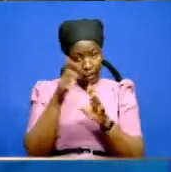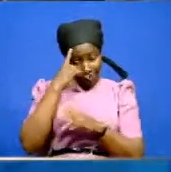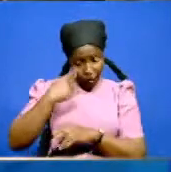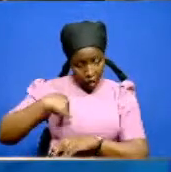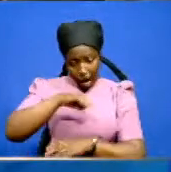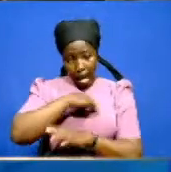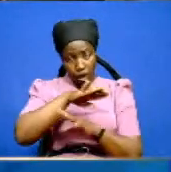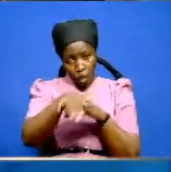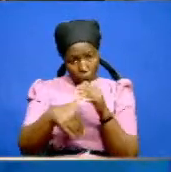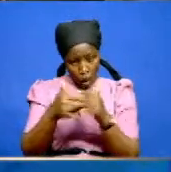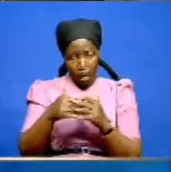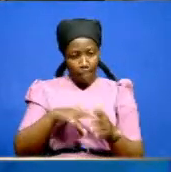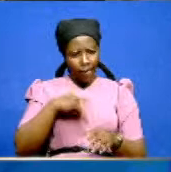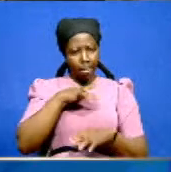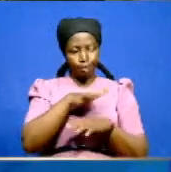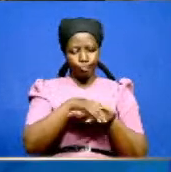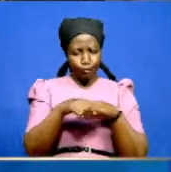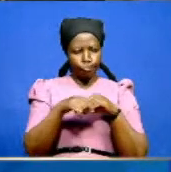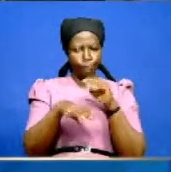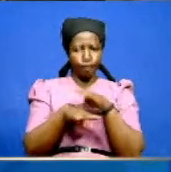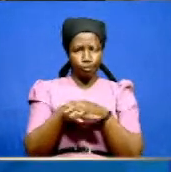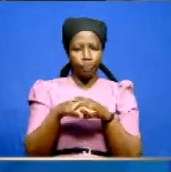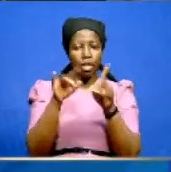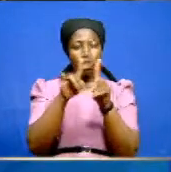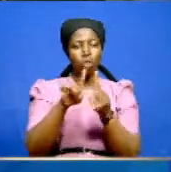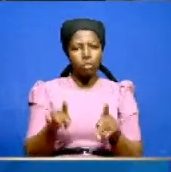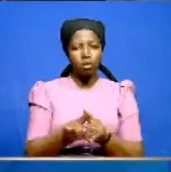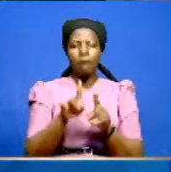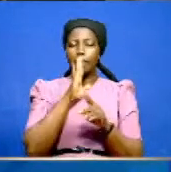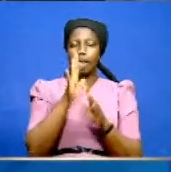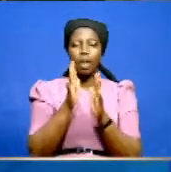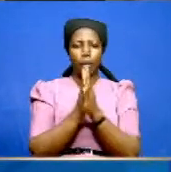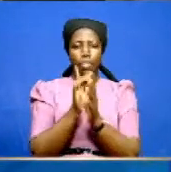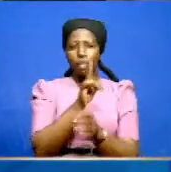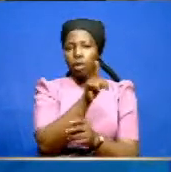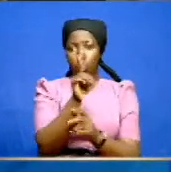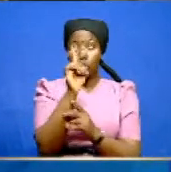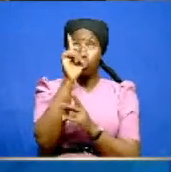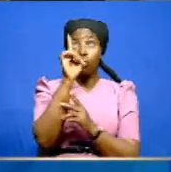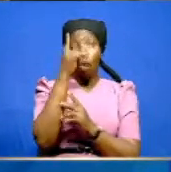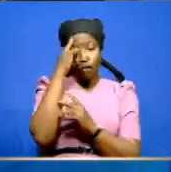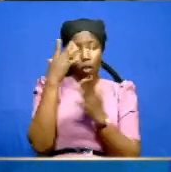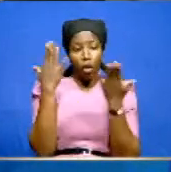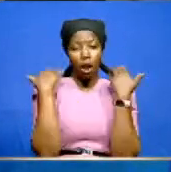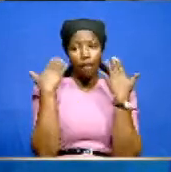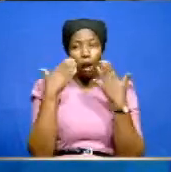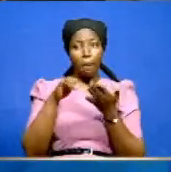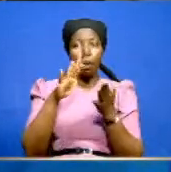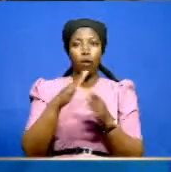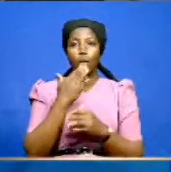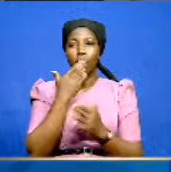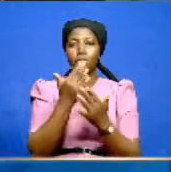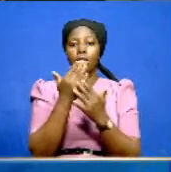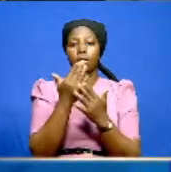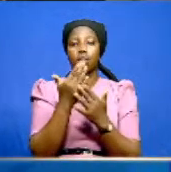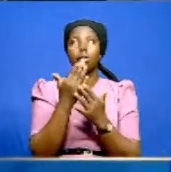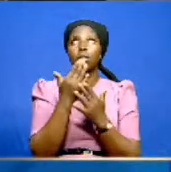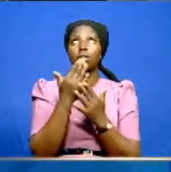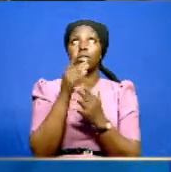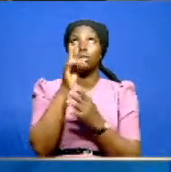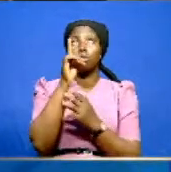be consoled, be comforted, and to be with you forevermore. We thank you, Father God, for